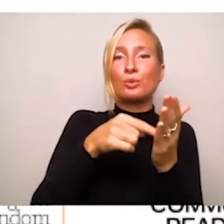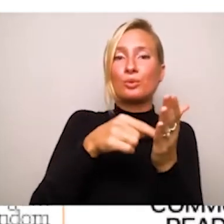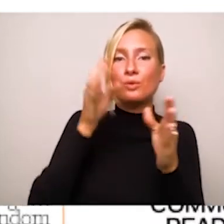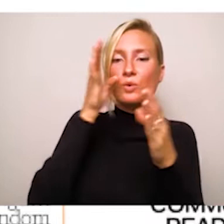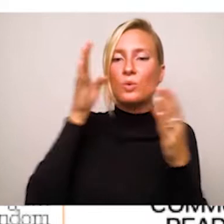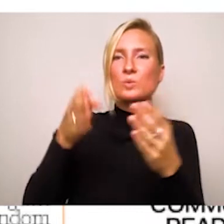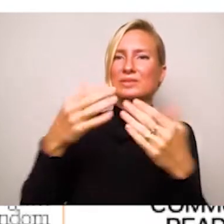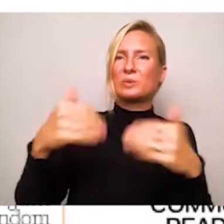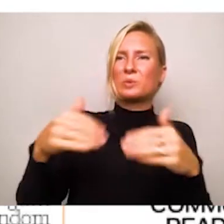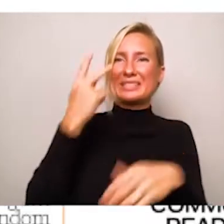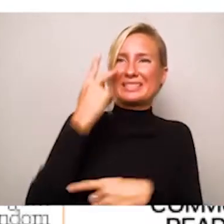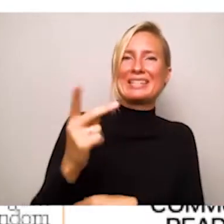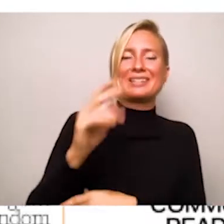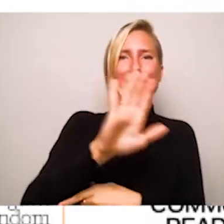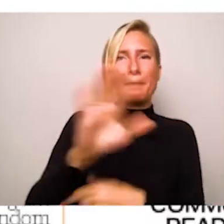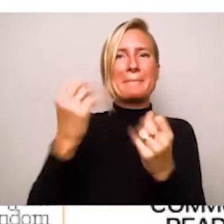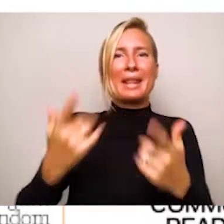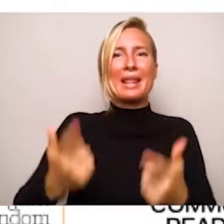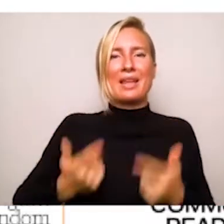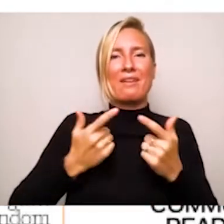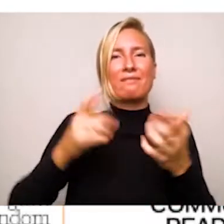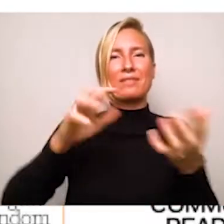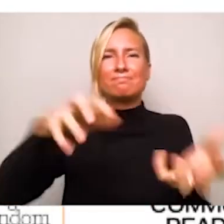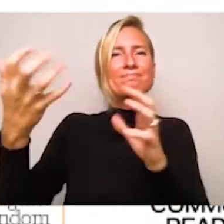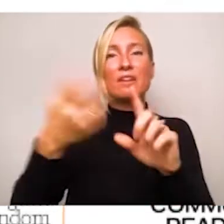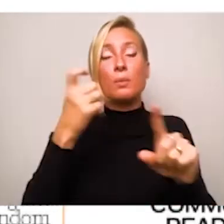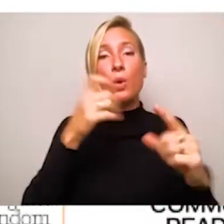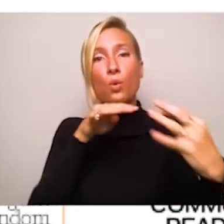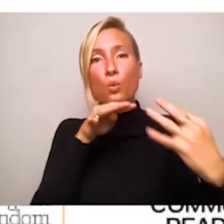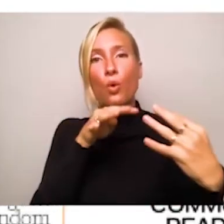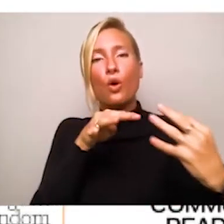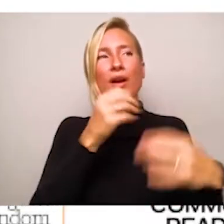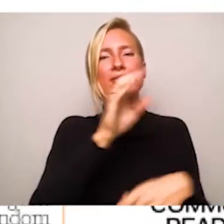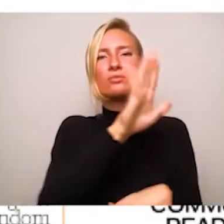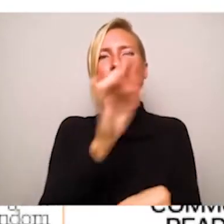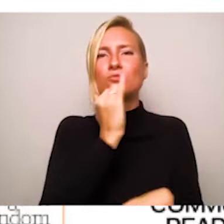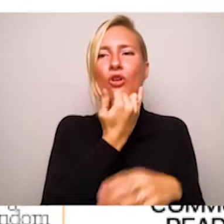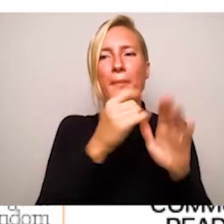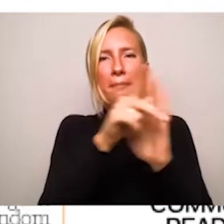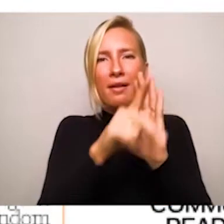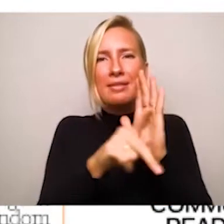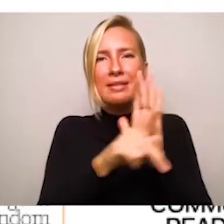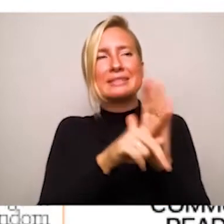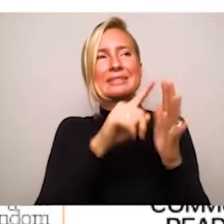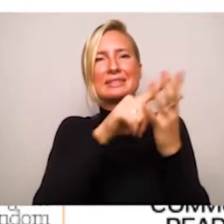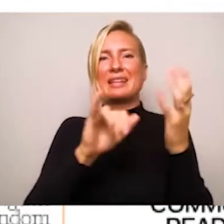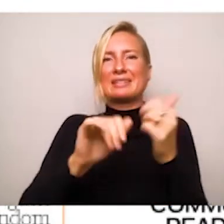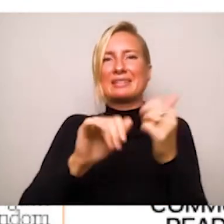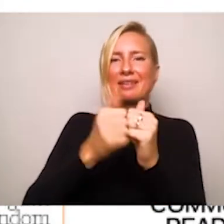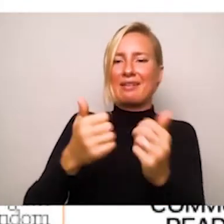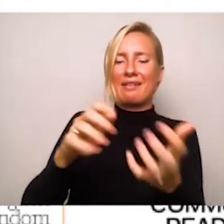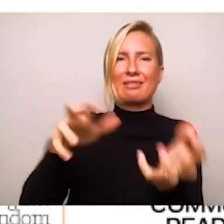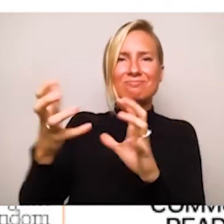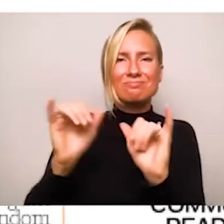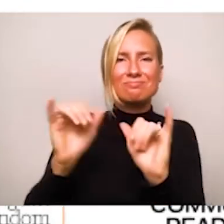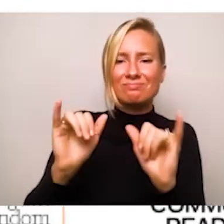policies, by disinterest and pity. Mondiant Dogon writes the stories of his community with such candor, compassion, and love that